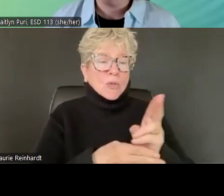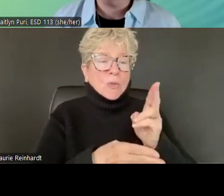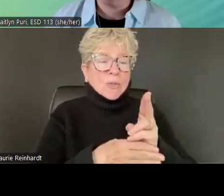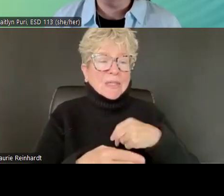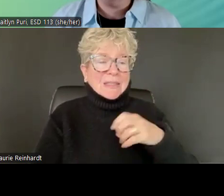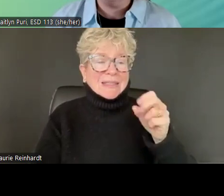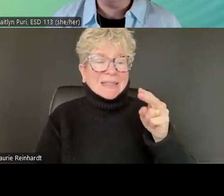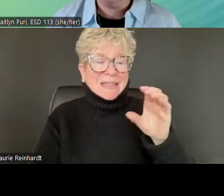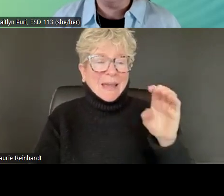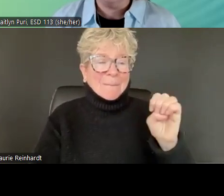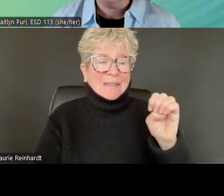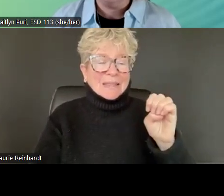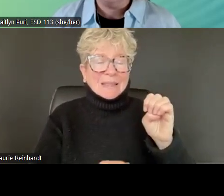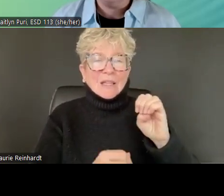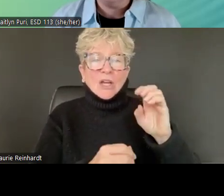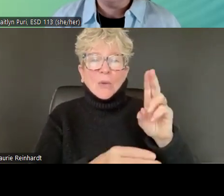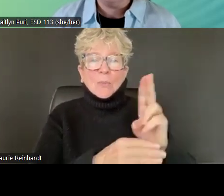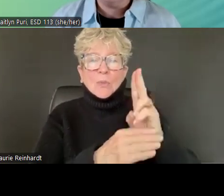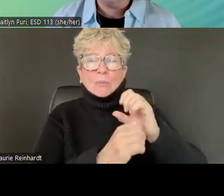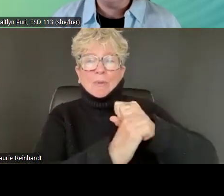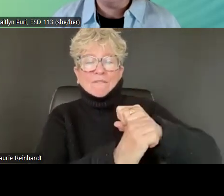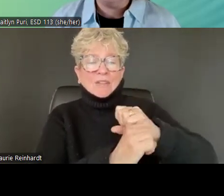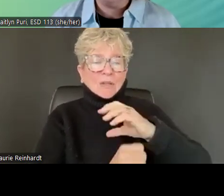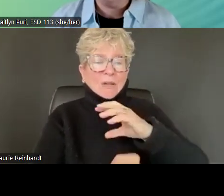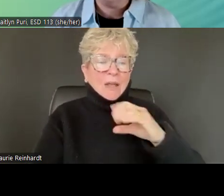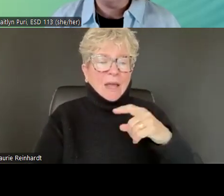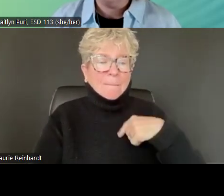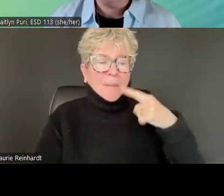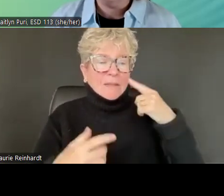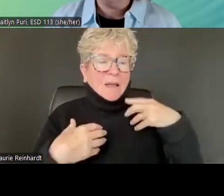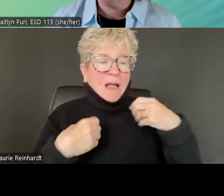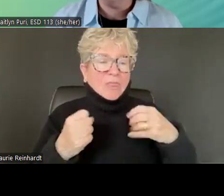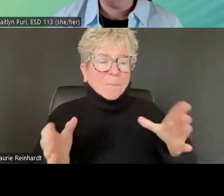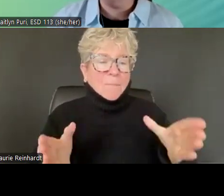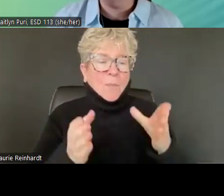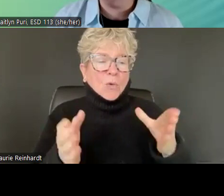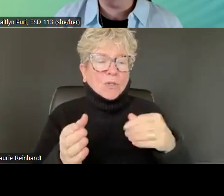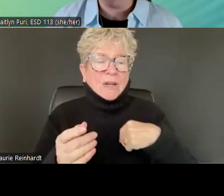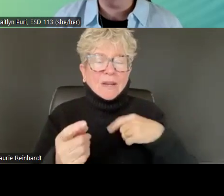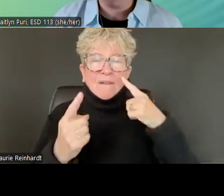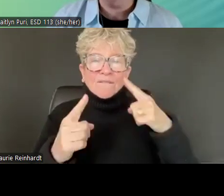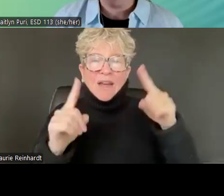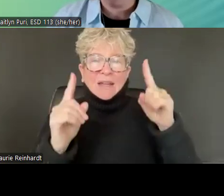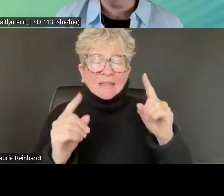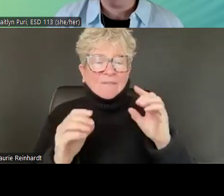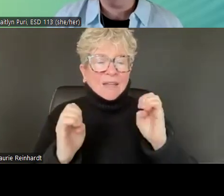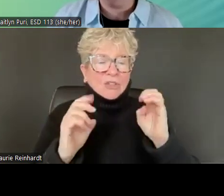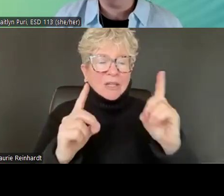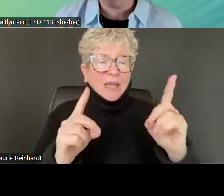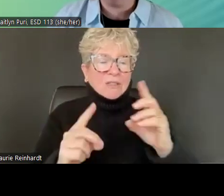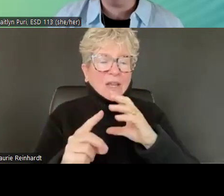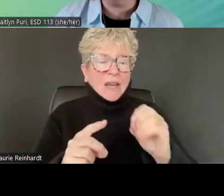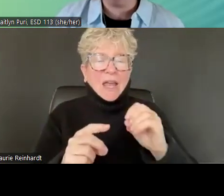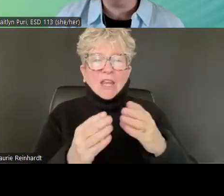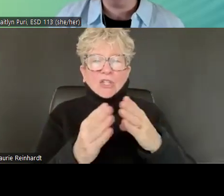promotion, effective education, and universal campaigns. Student assistance professionals can